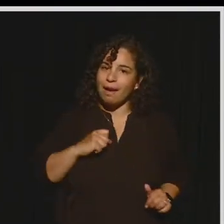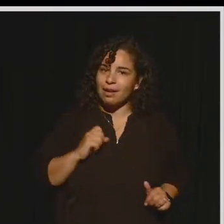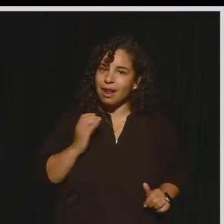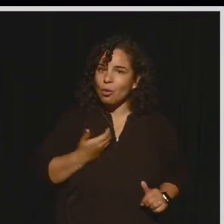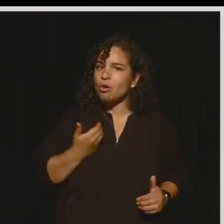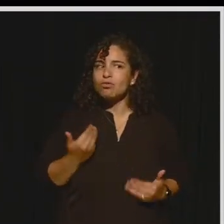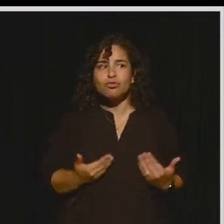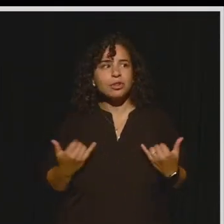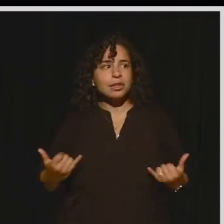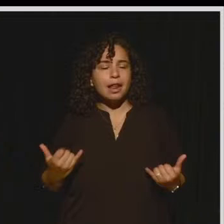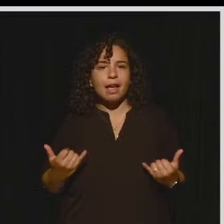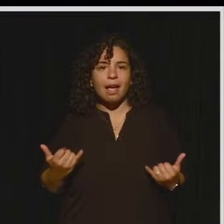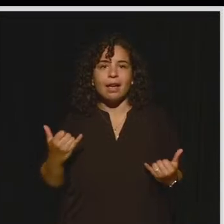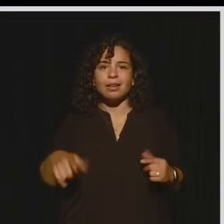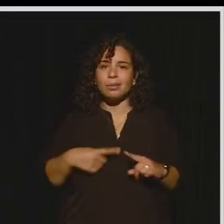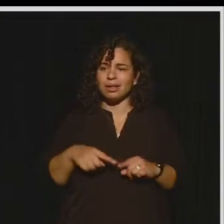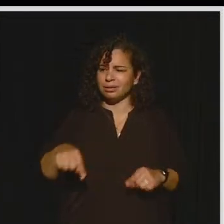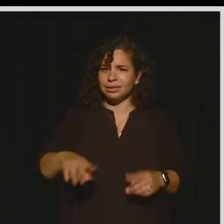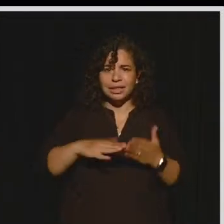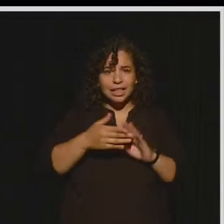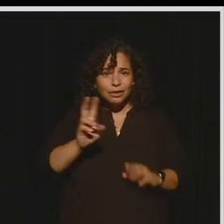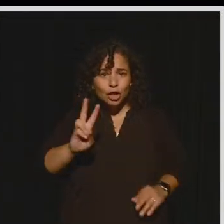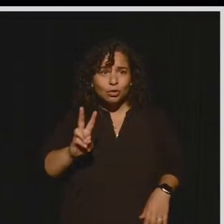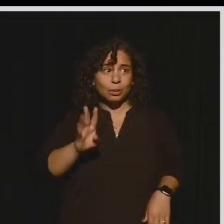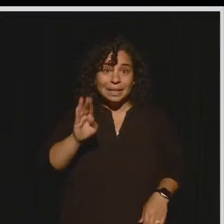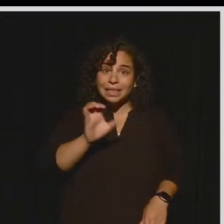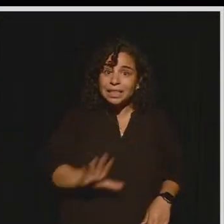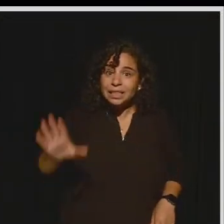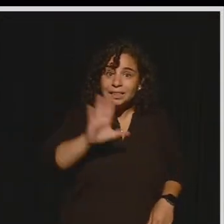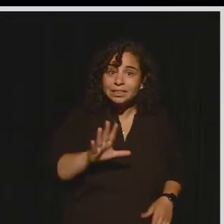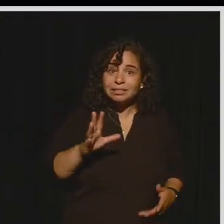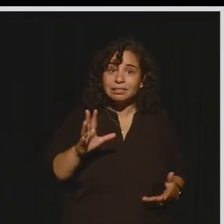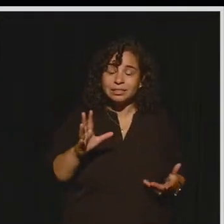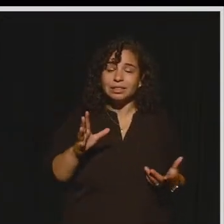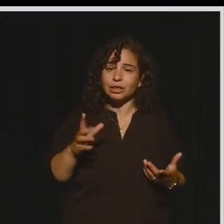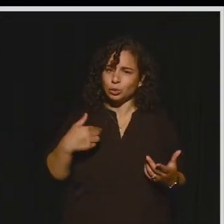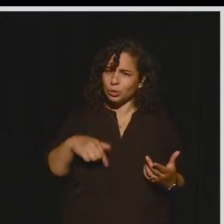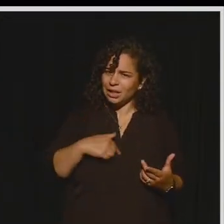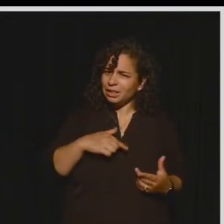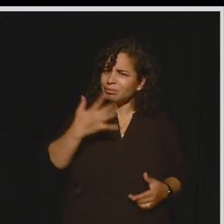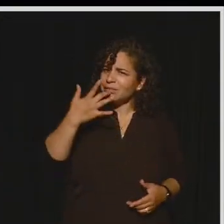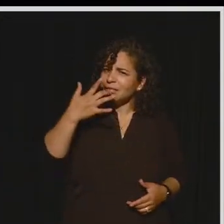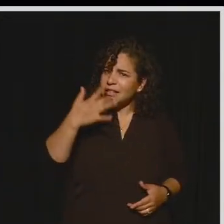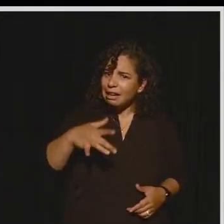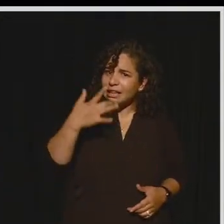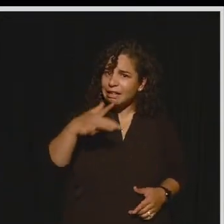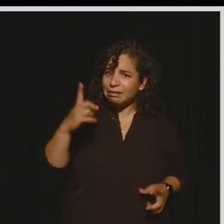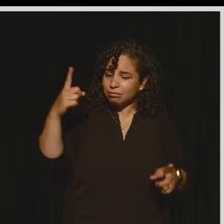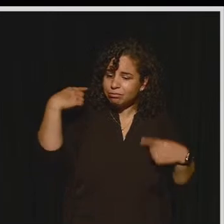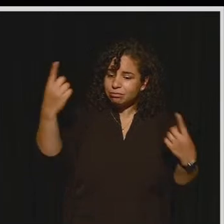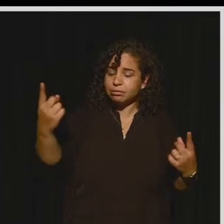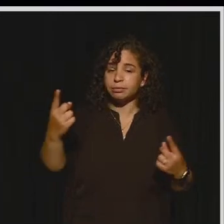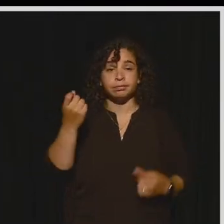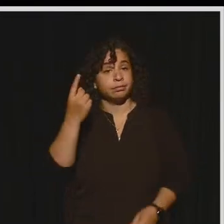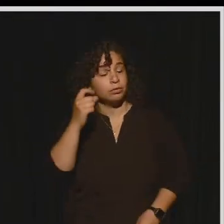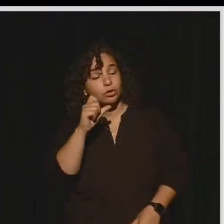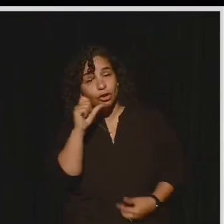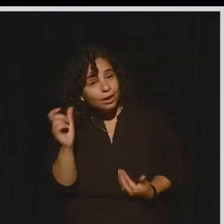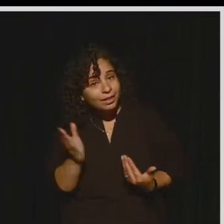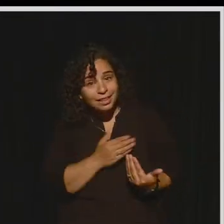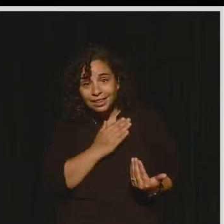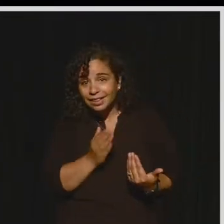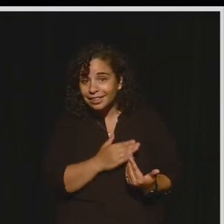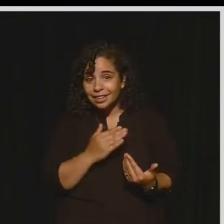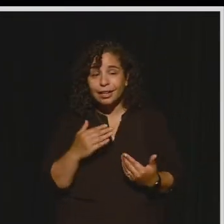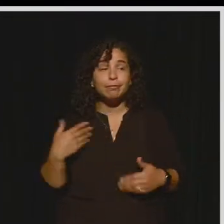and the people that we are, the city that we're in, the province that we're in. We've been pretty groundbreaking, but it hasn't been easy. There have been